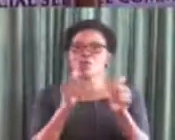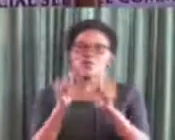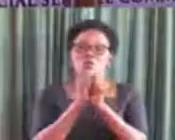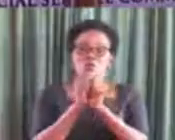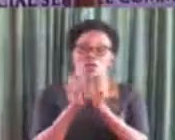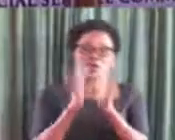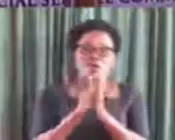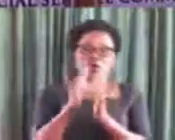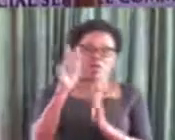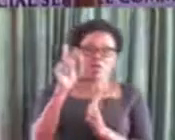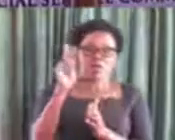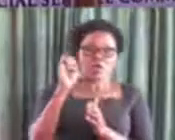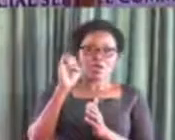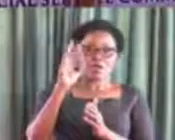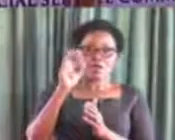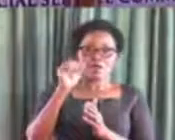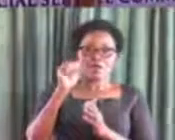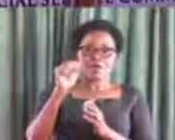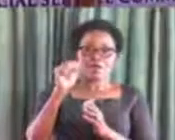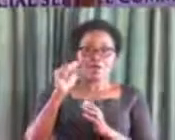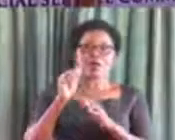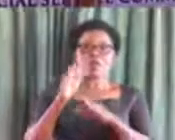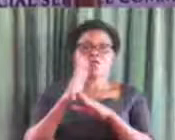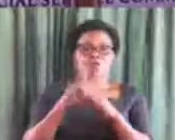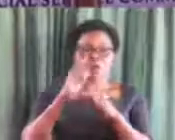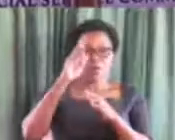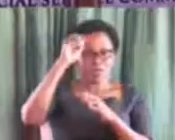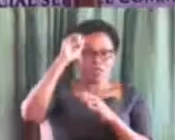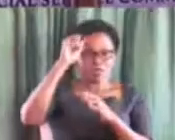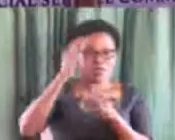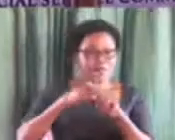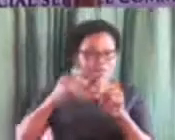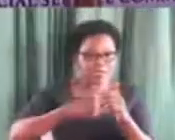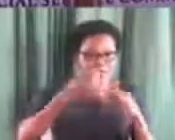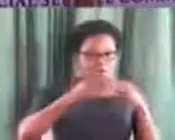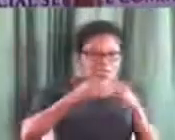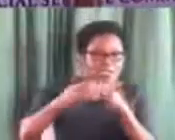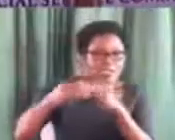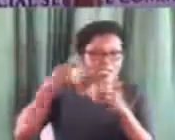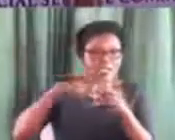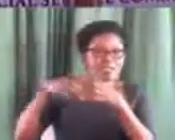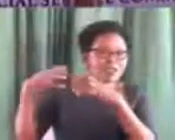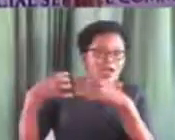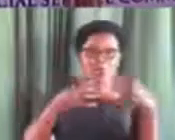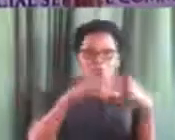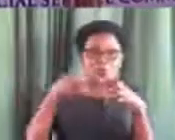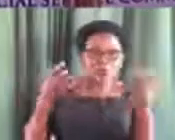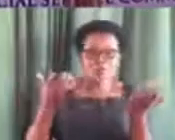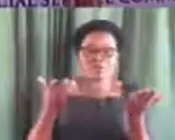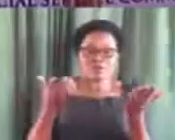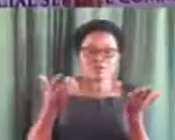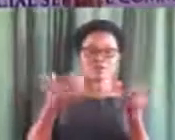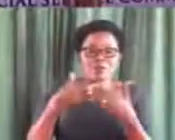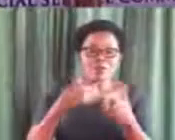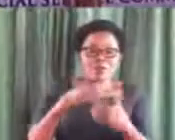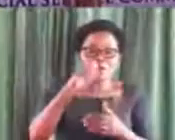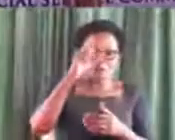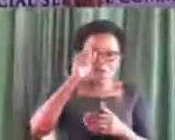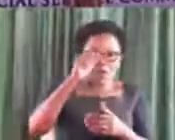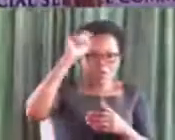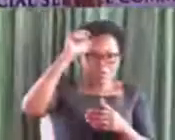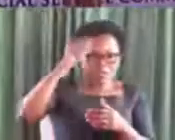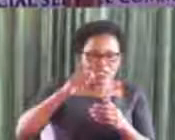Kefa from the Attorney General's office, but I led him in the arguments before a 5-judge bench, East